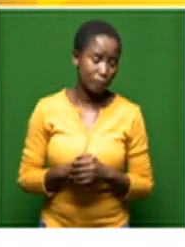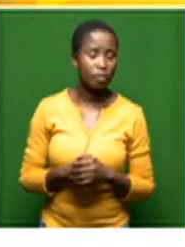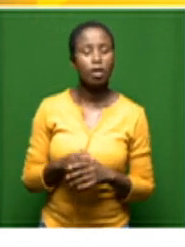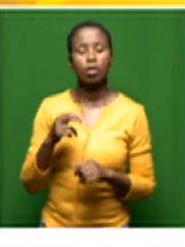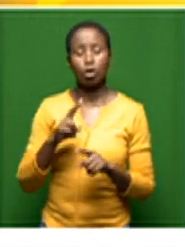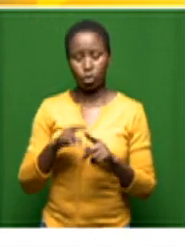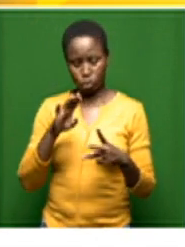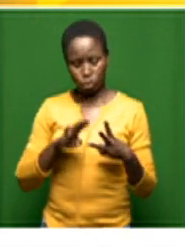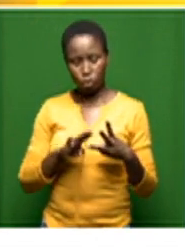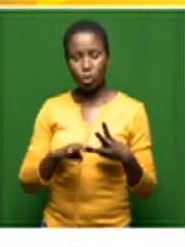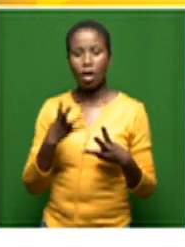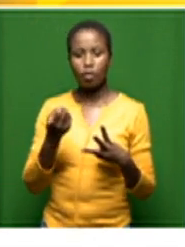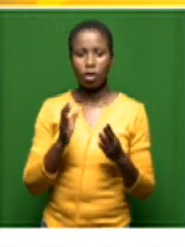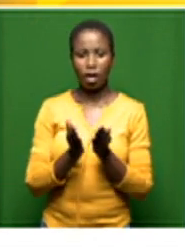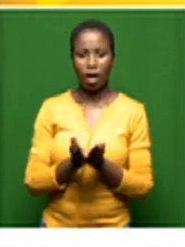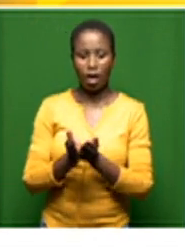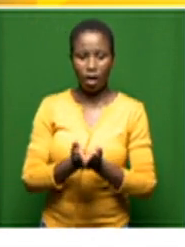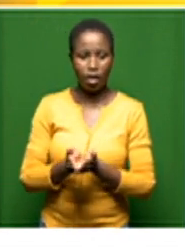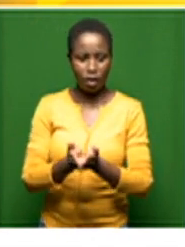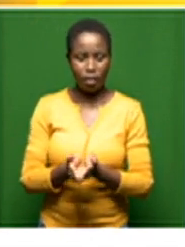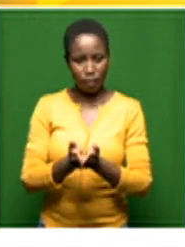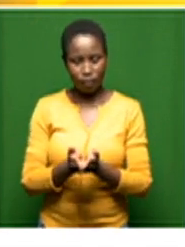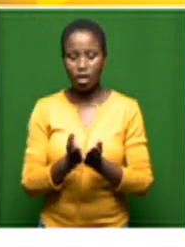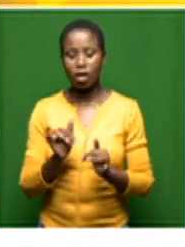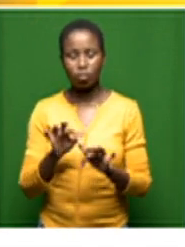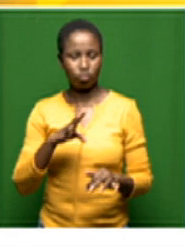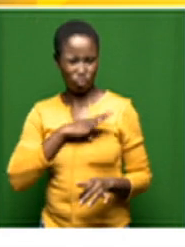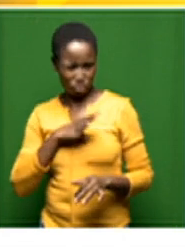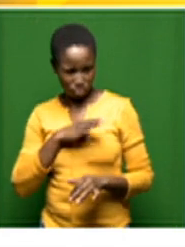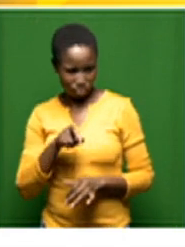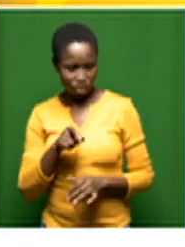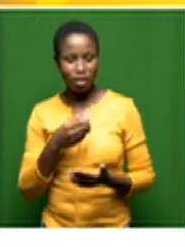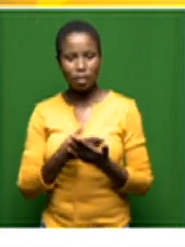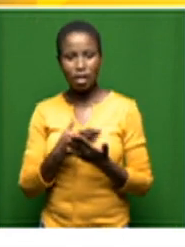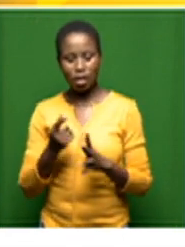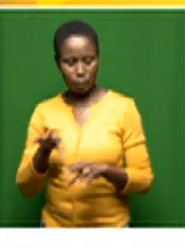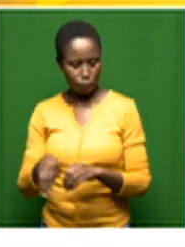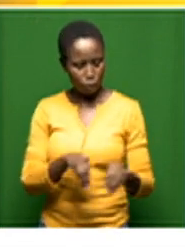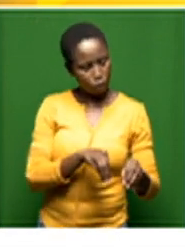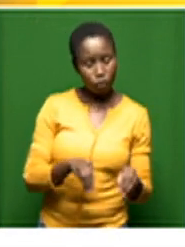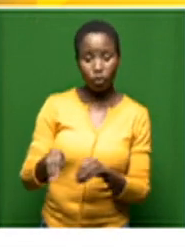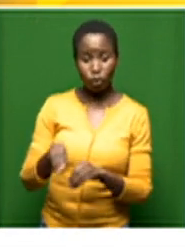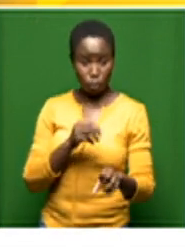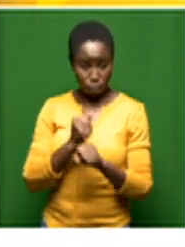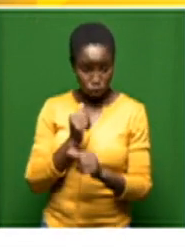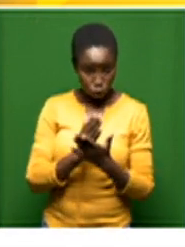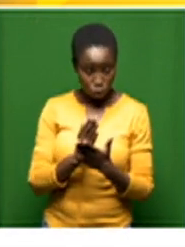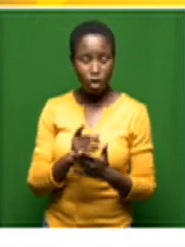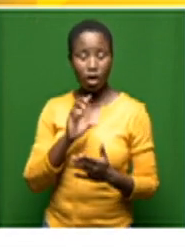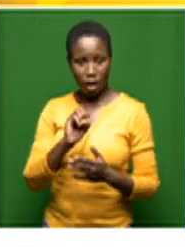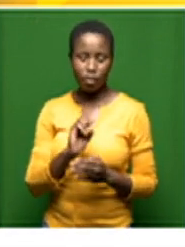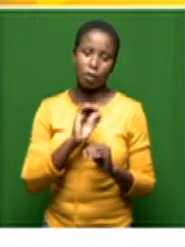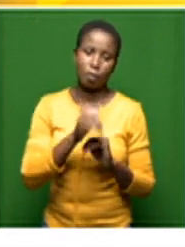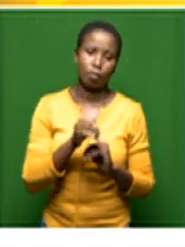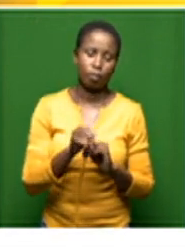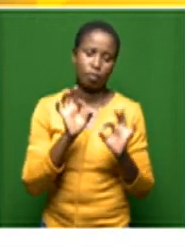may also have the Navy maybe moving around that coast to ensure that there's protection, because we are